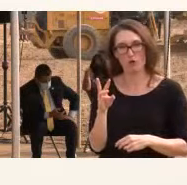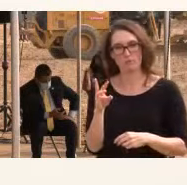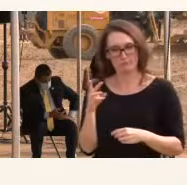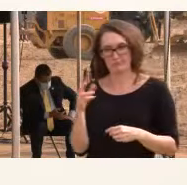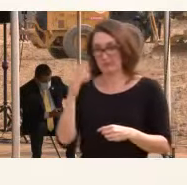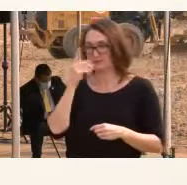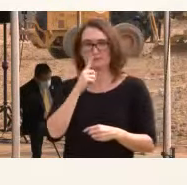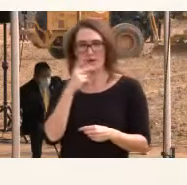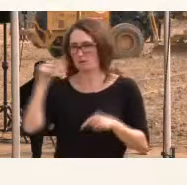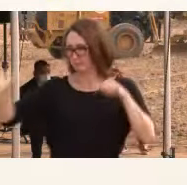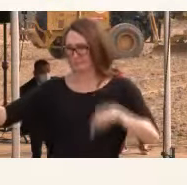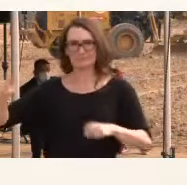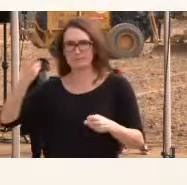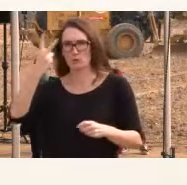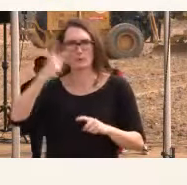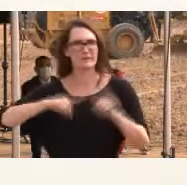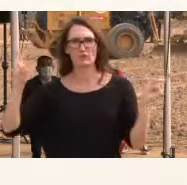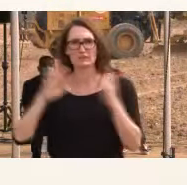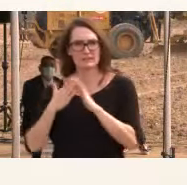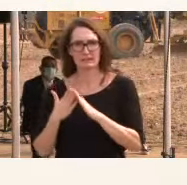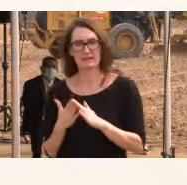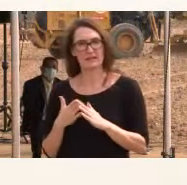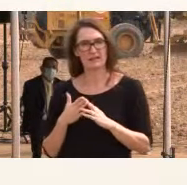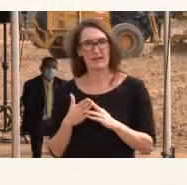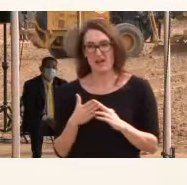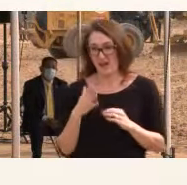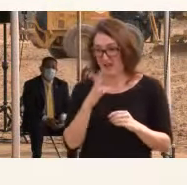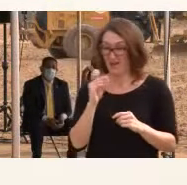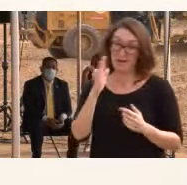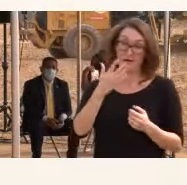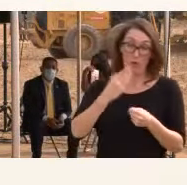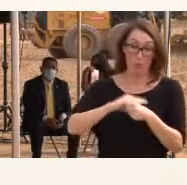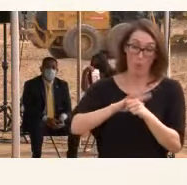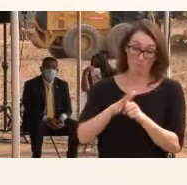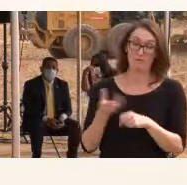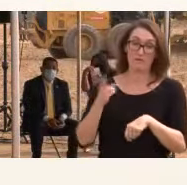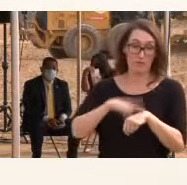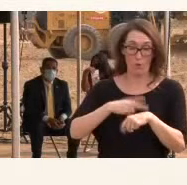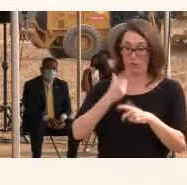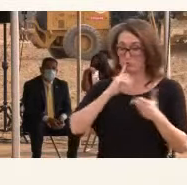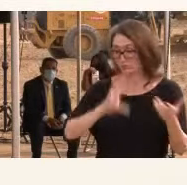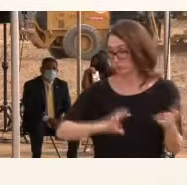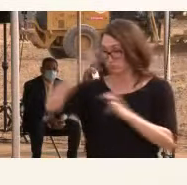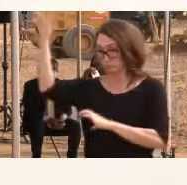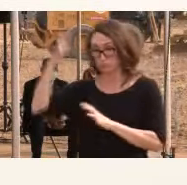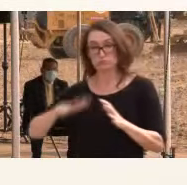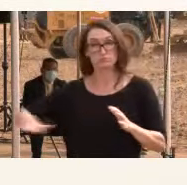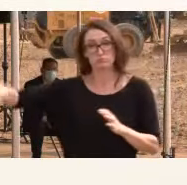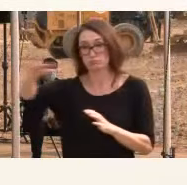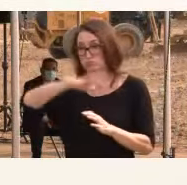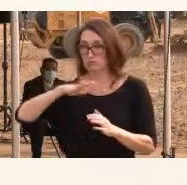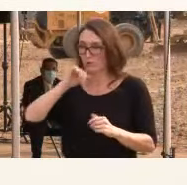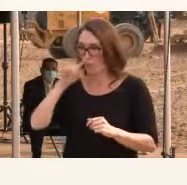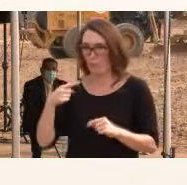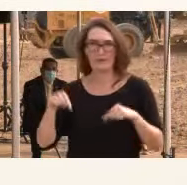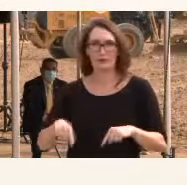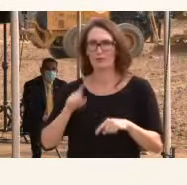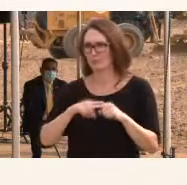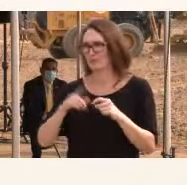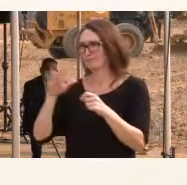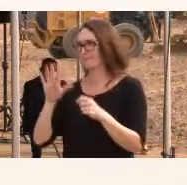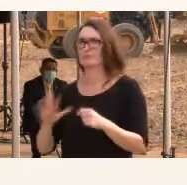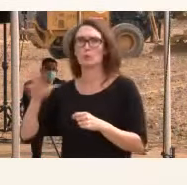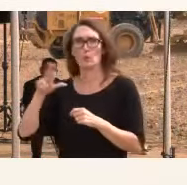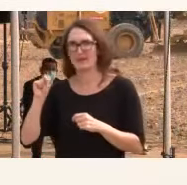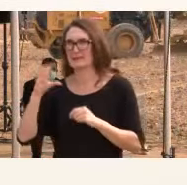that this pandemic has created not only around the world but in our country, we look over the last 7 months of the havoc